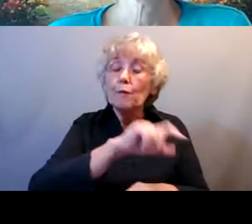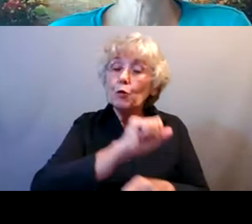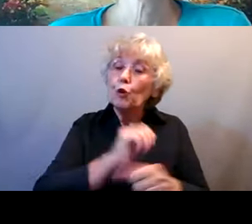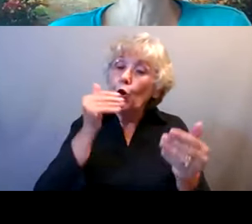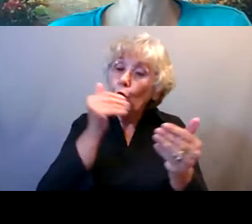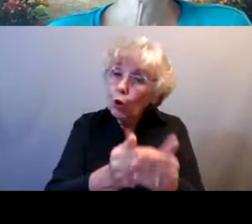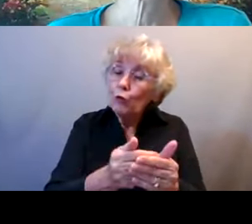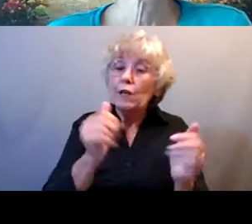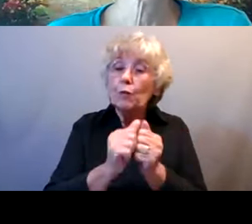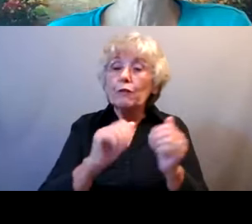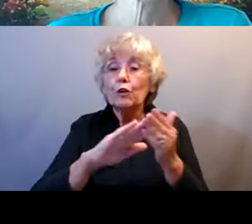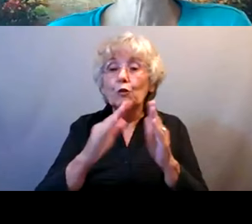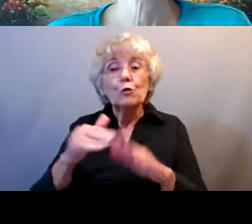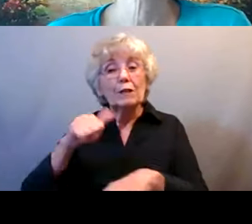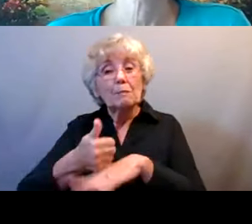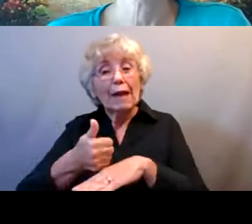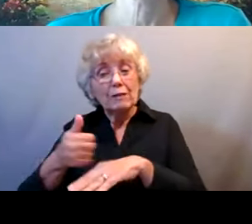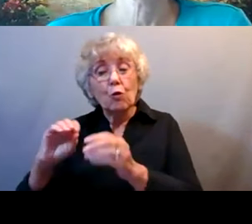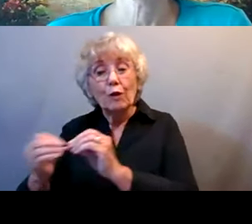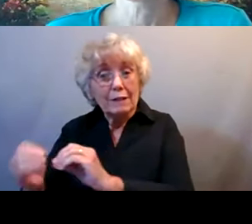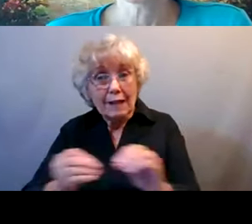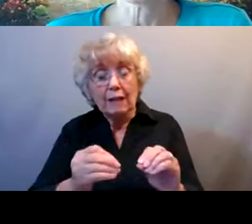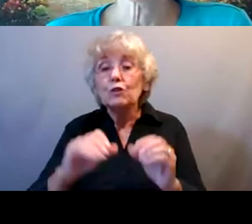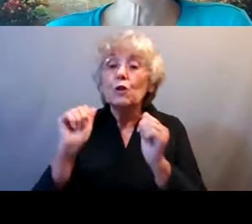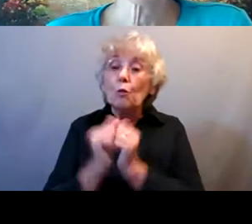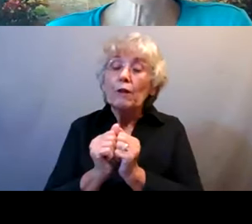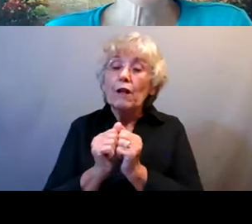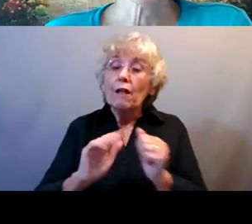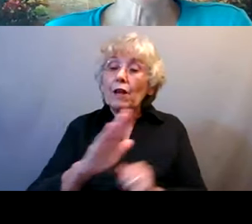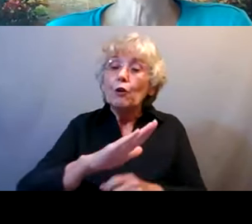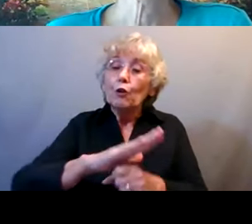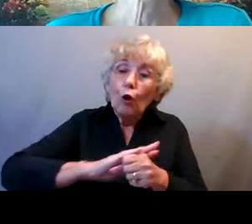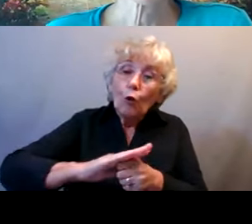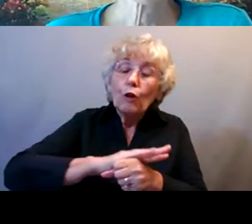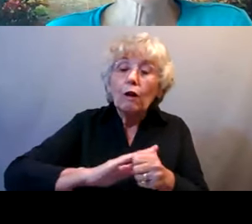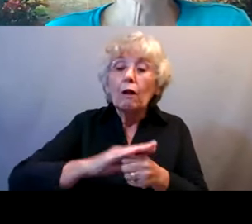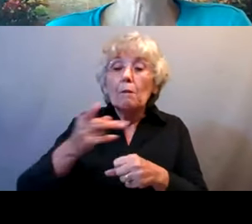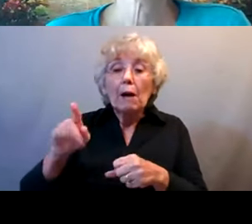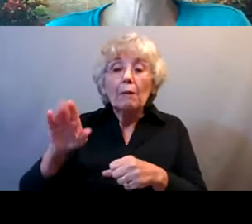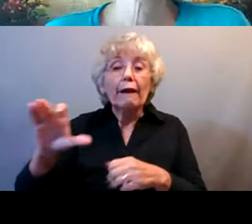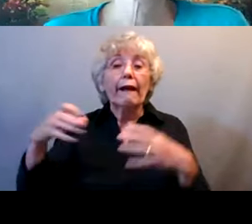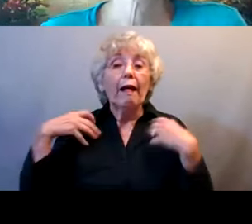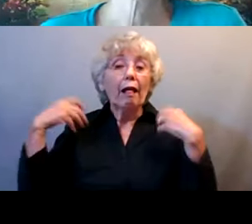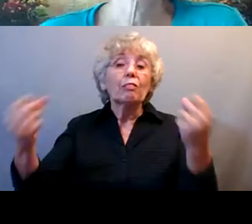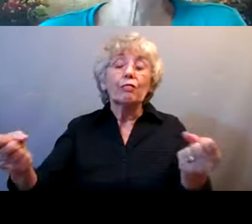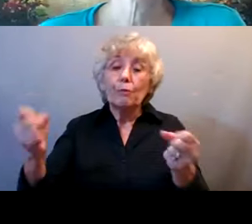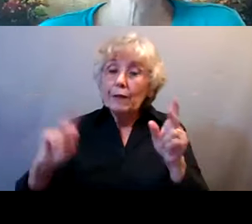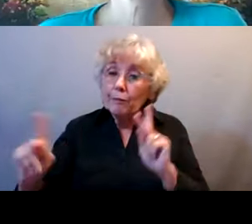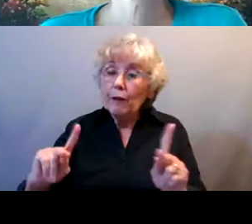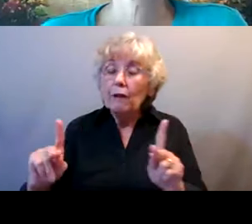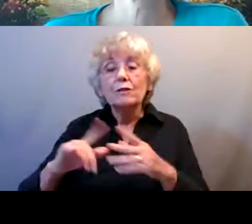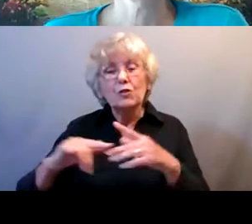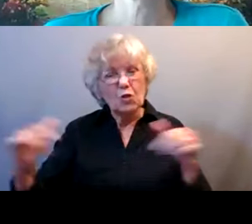closely with their community-based organizations, with their local public health folks, et